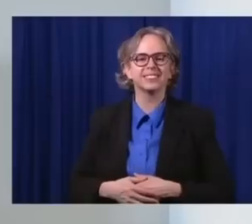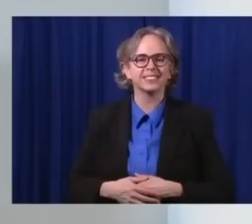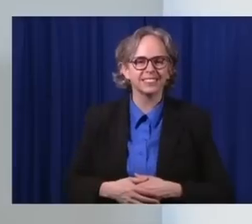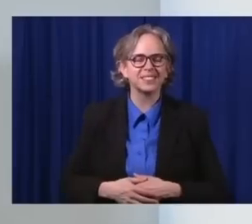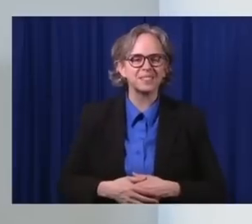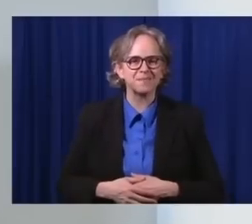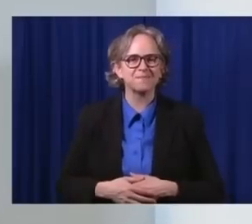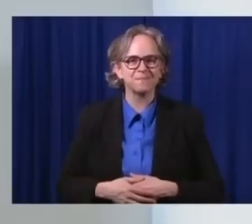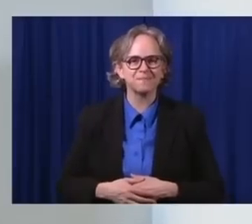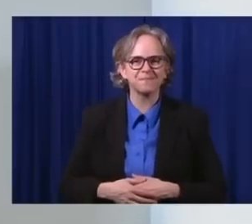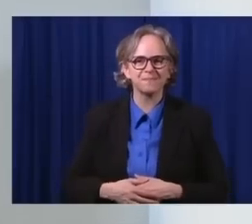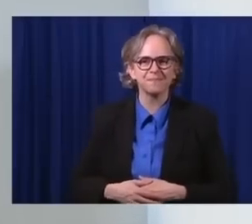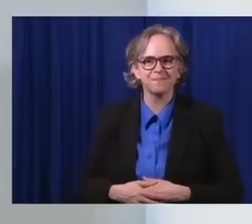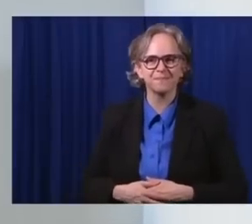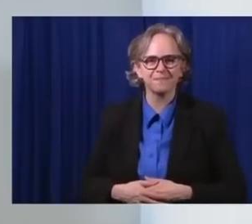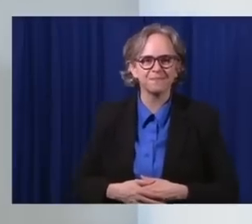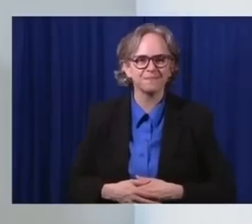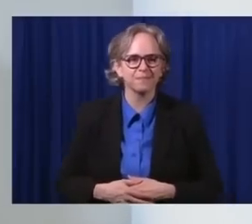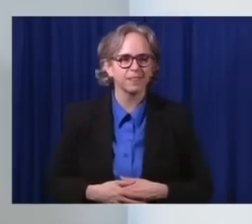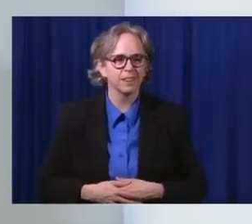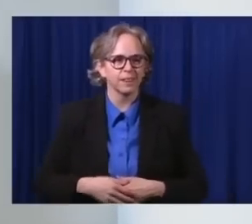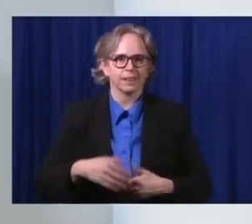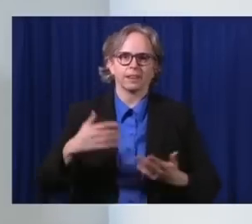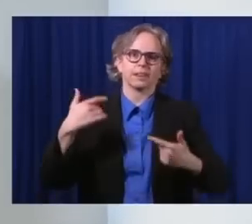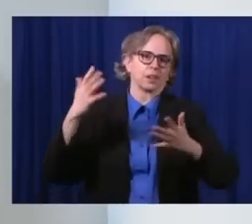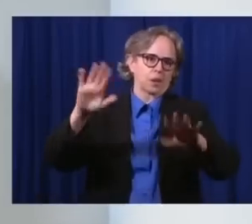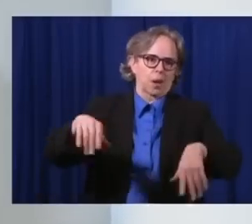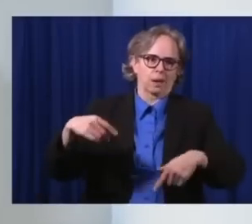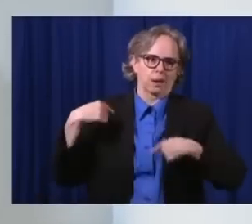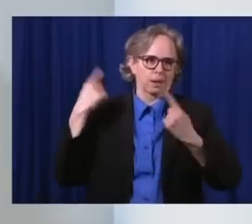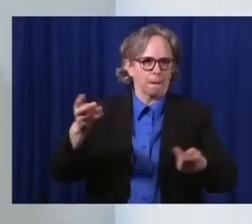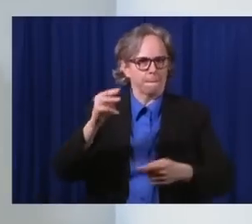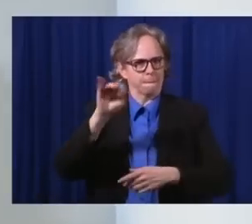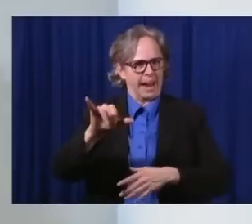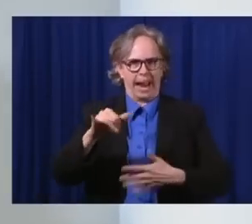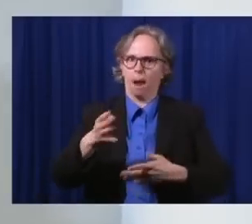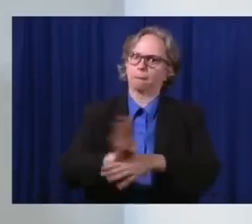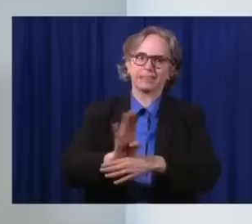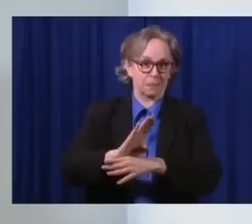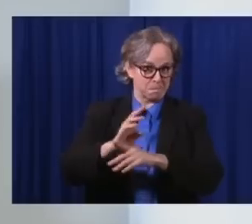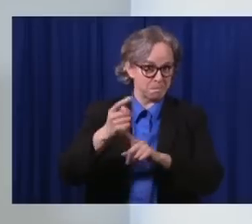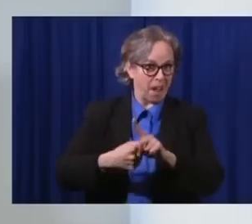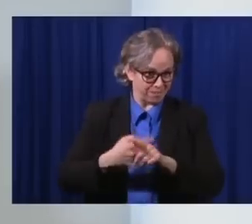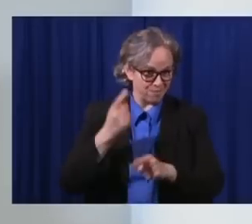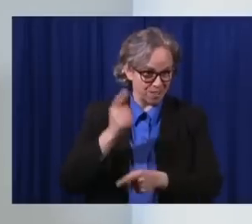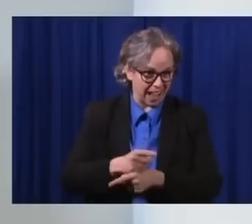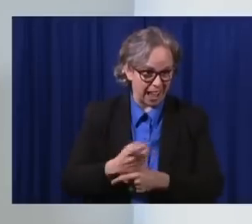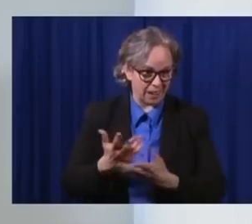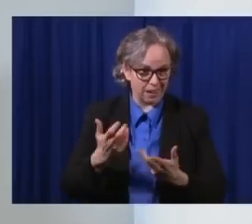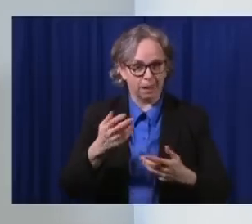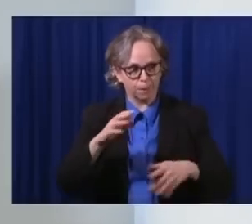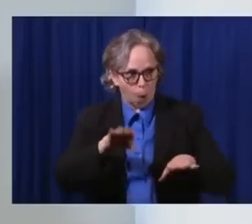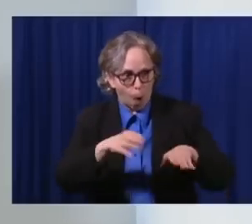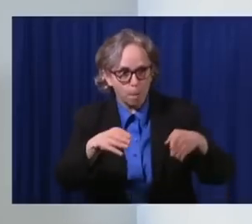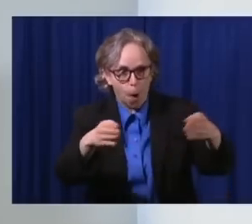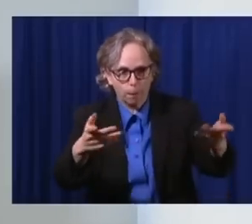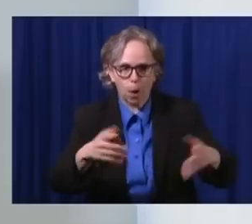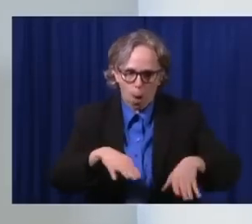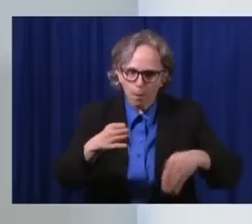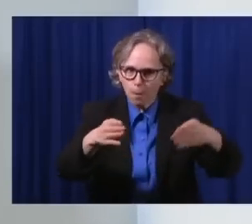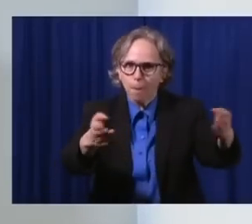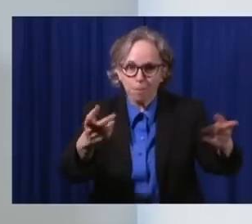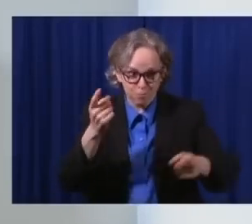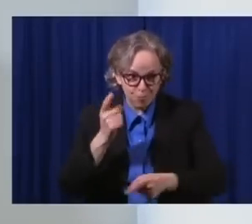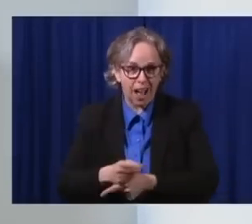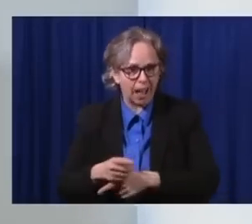that we said often is the month of May is reopening month. Many things have reopened during this month. We